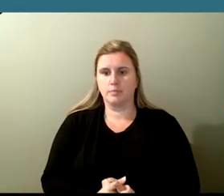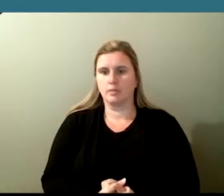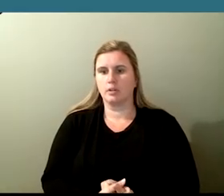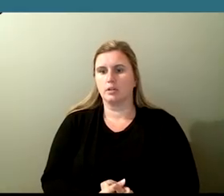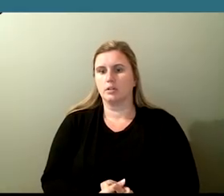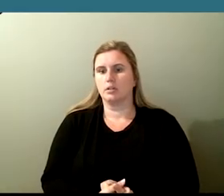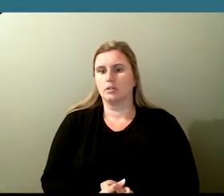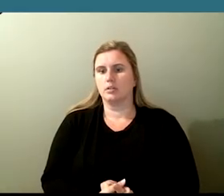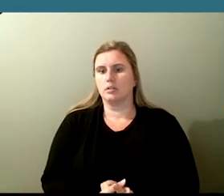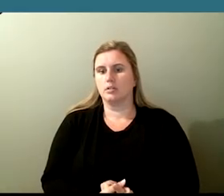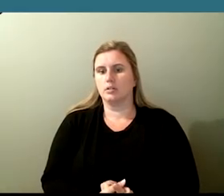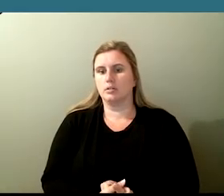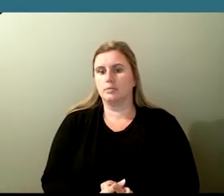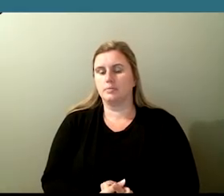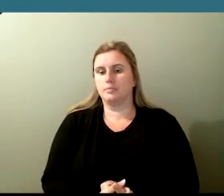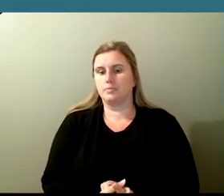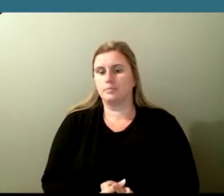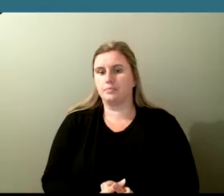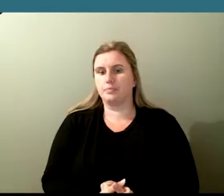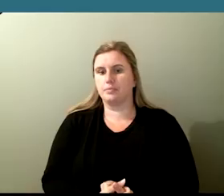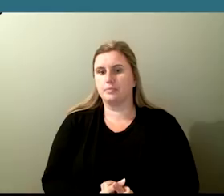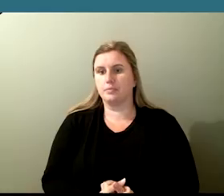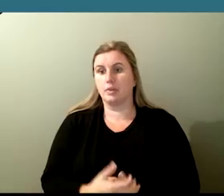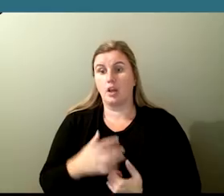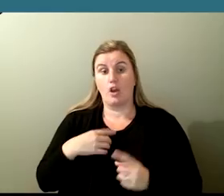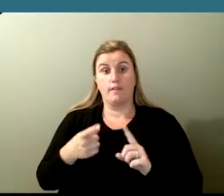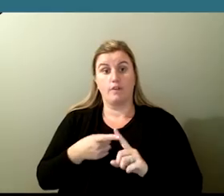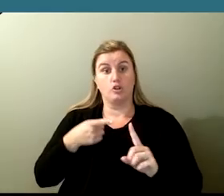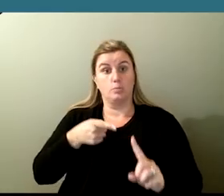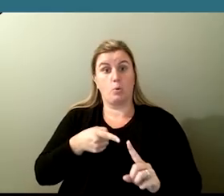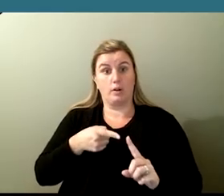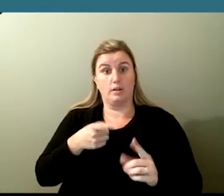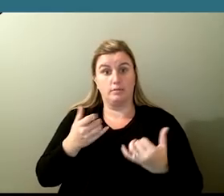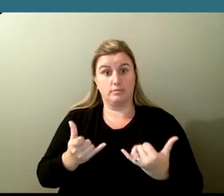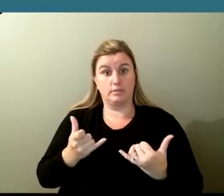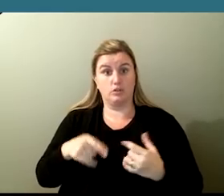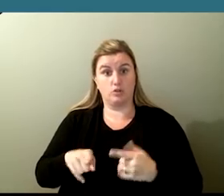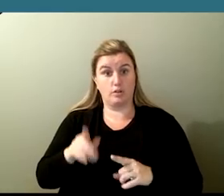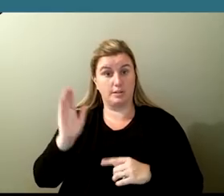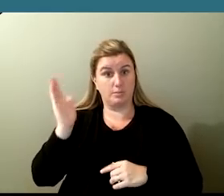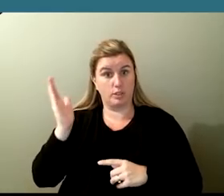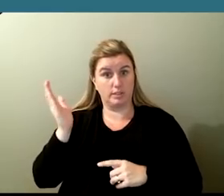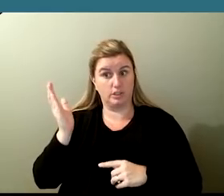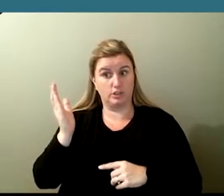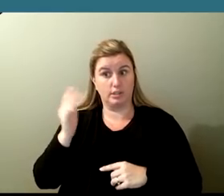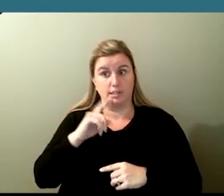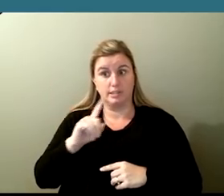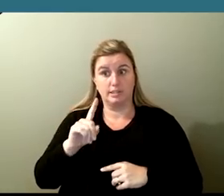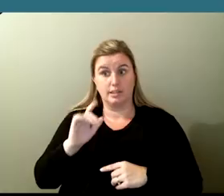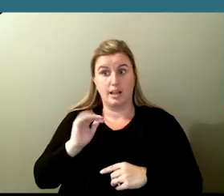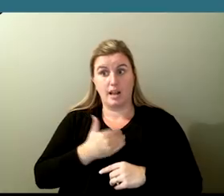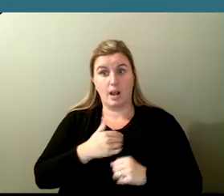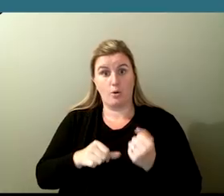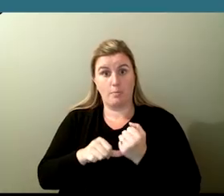So basically the point, you know, or our first point at this point in the presentation is that our